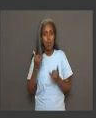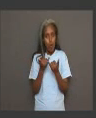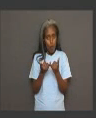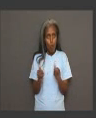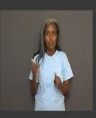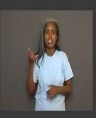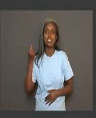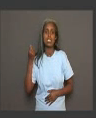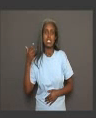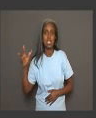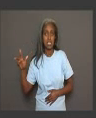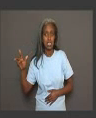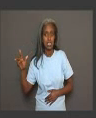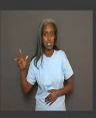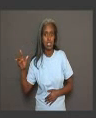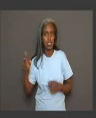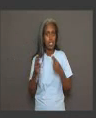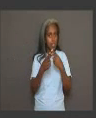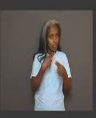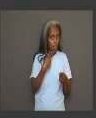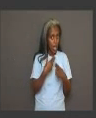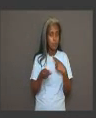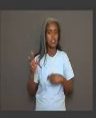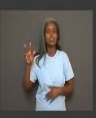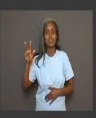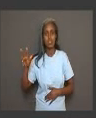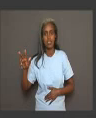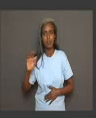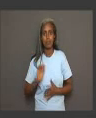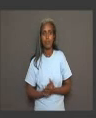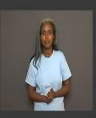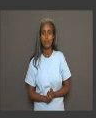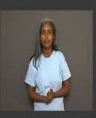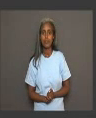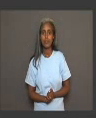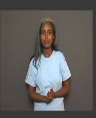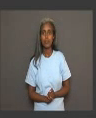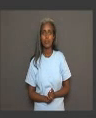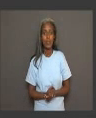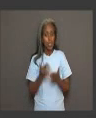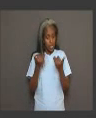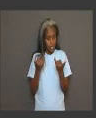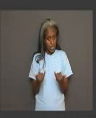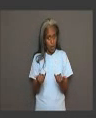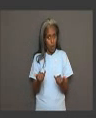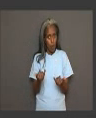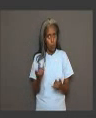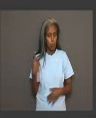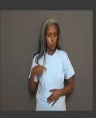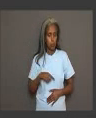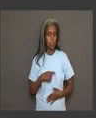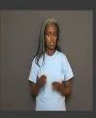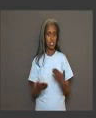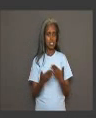over 13 times 3. Now we simplify.